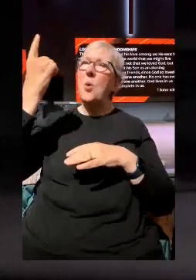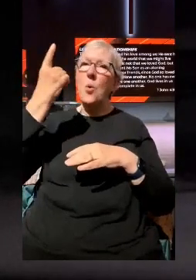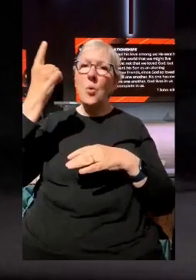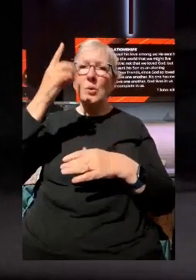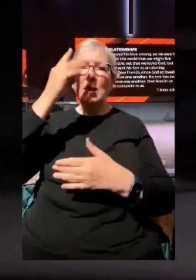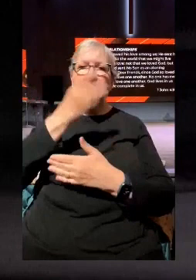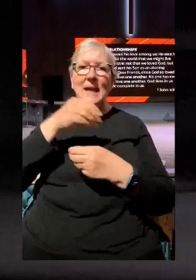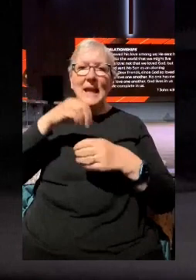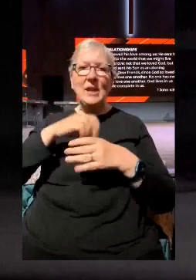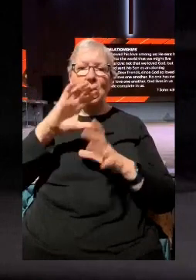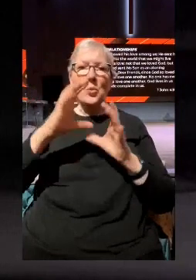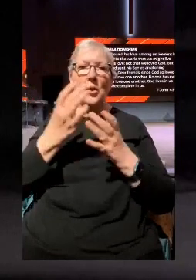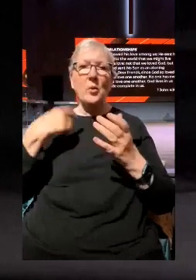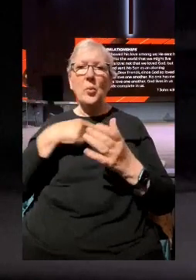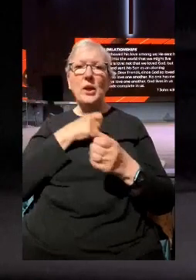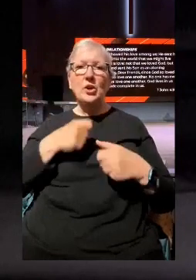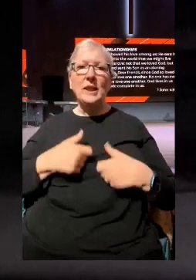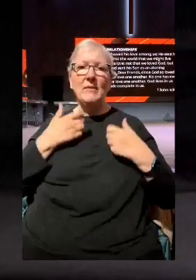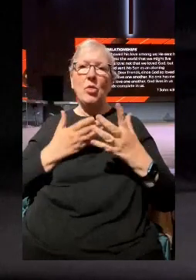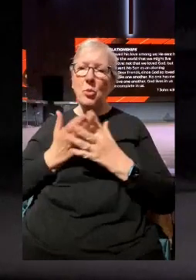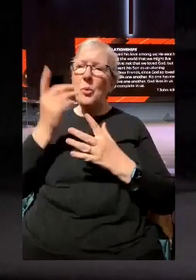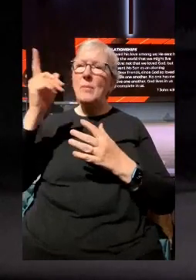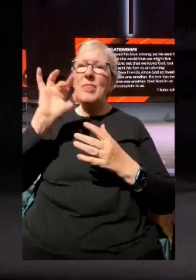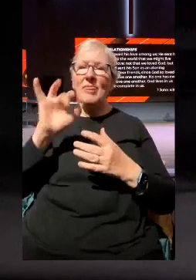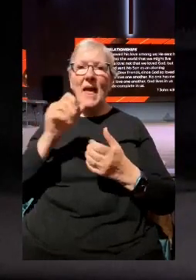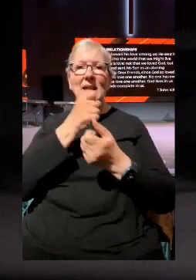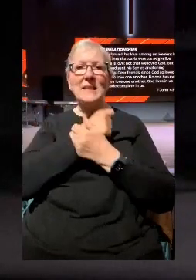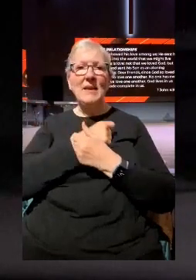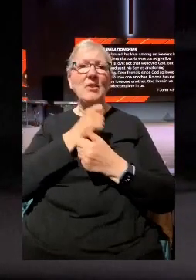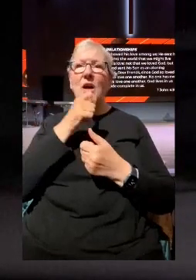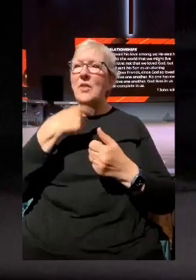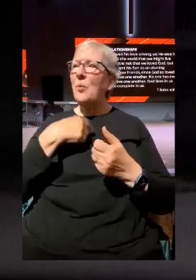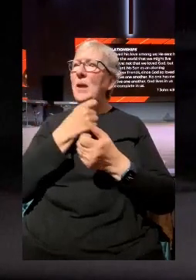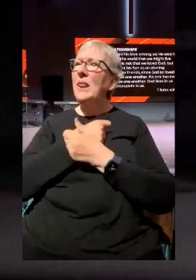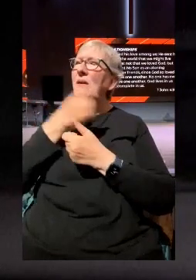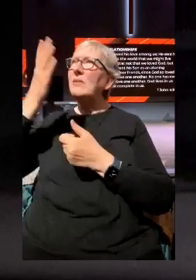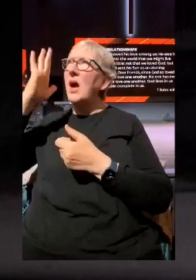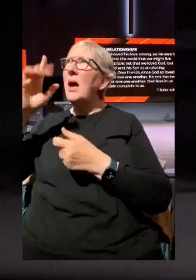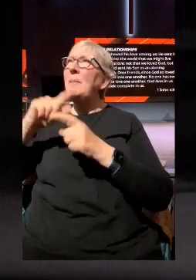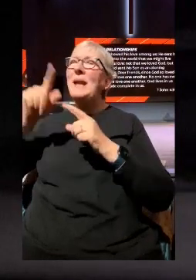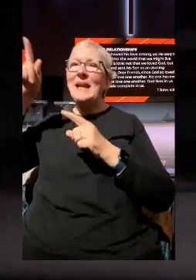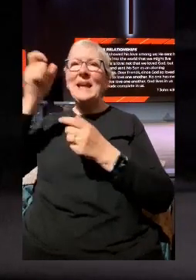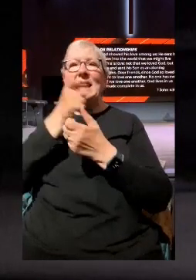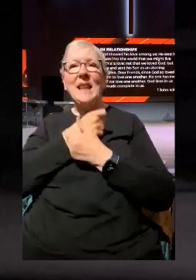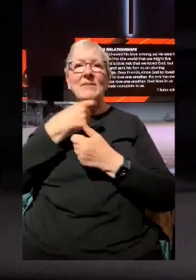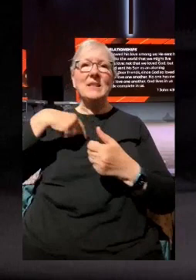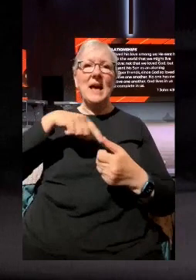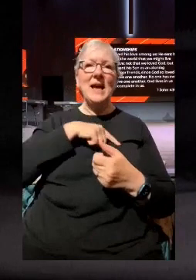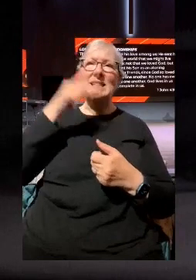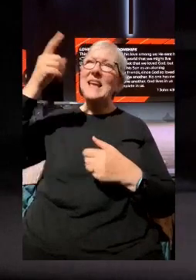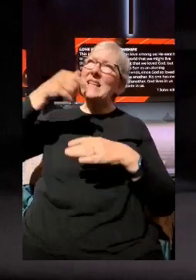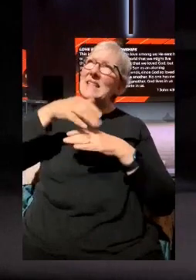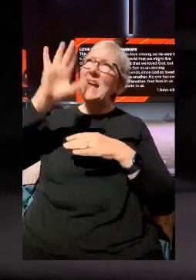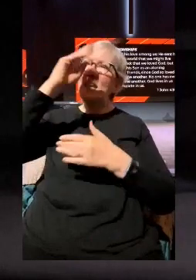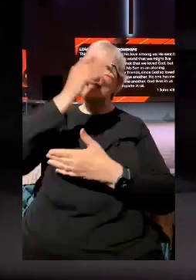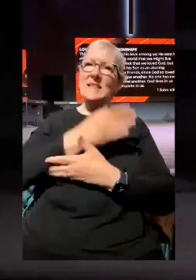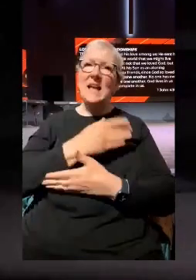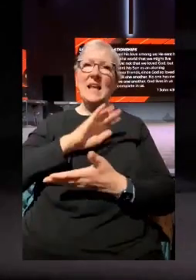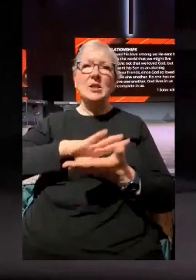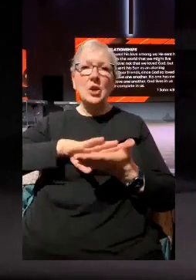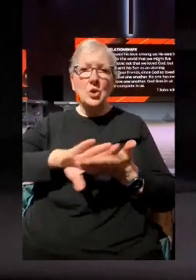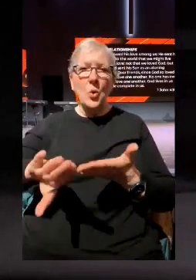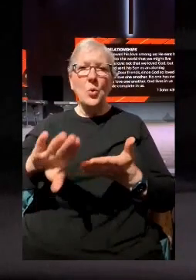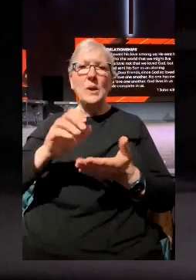through him. This is love. Not that we loved God, but that he loved us and sent his son as an atoning sacrifice for our